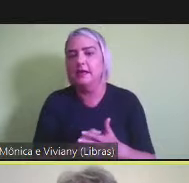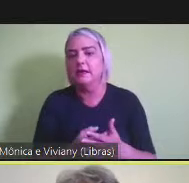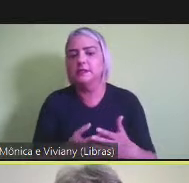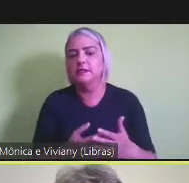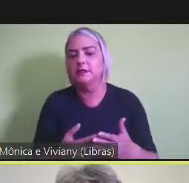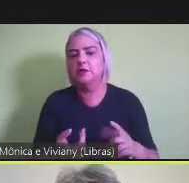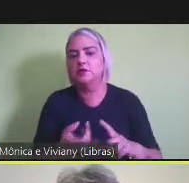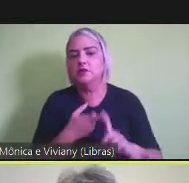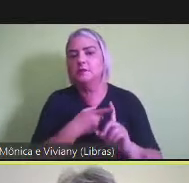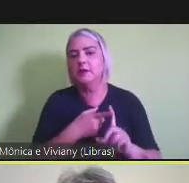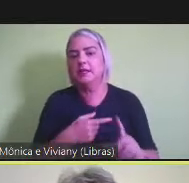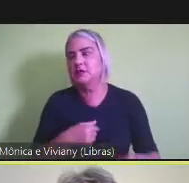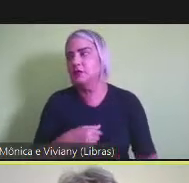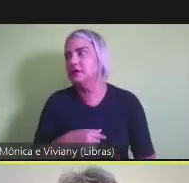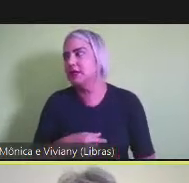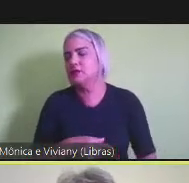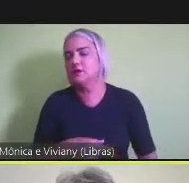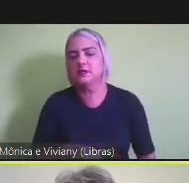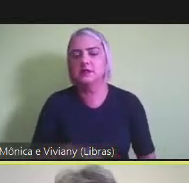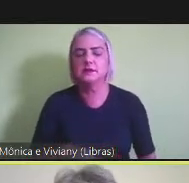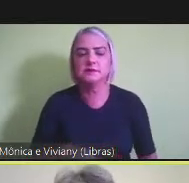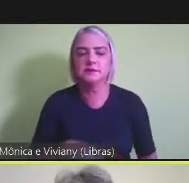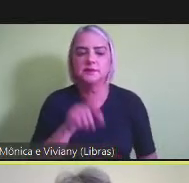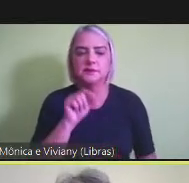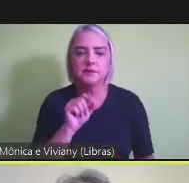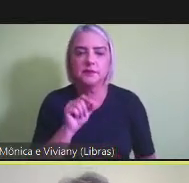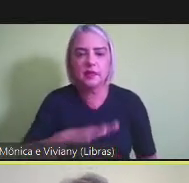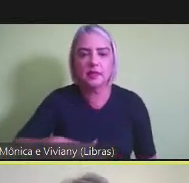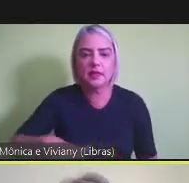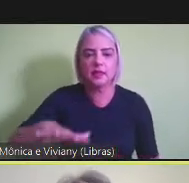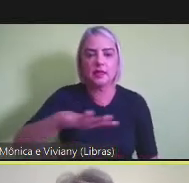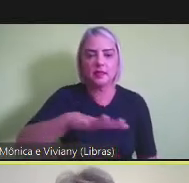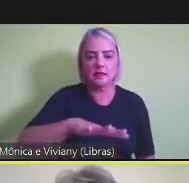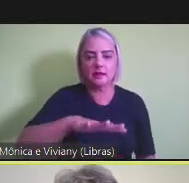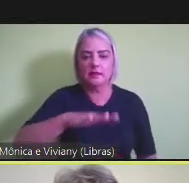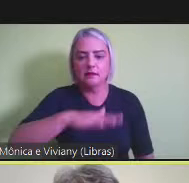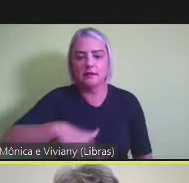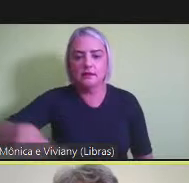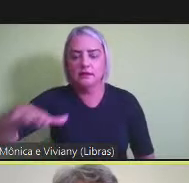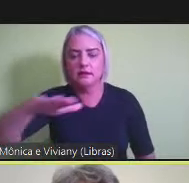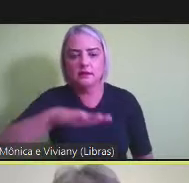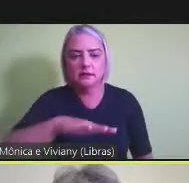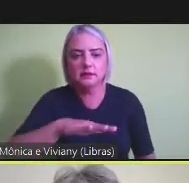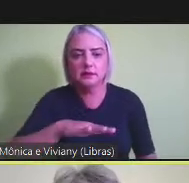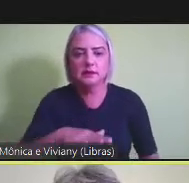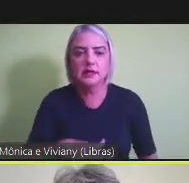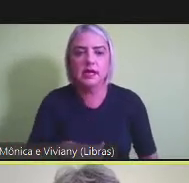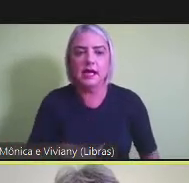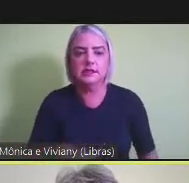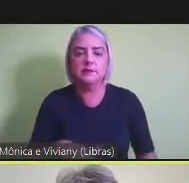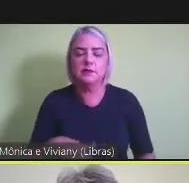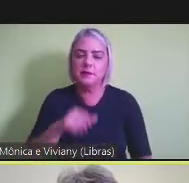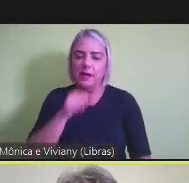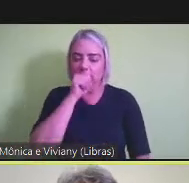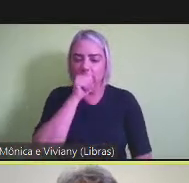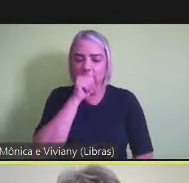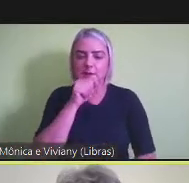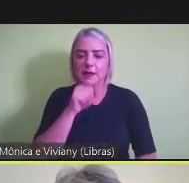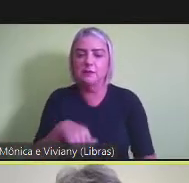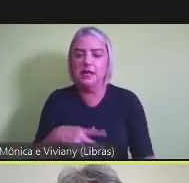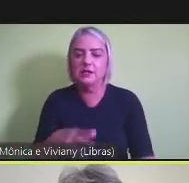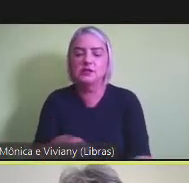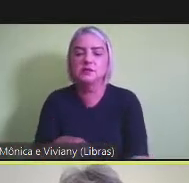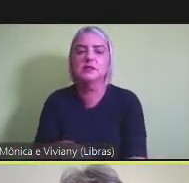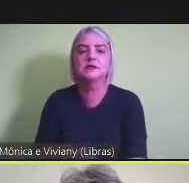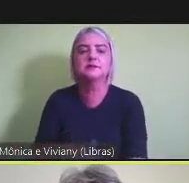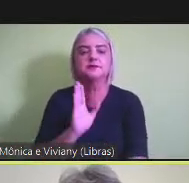Within this human space, this takes place, and we have to understand it. And within this new spaces,